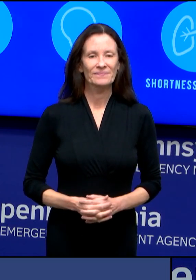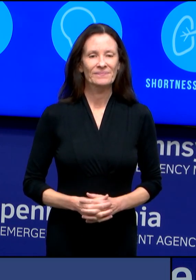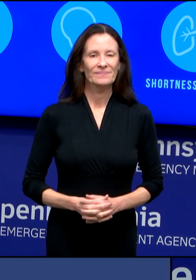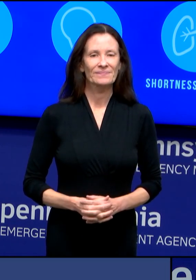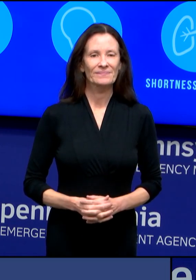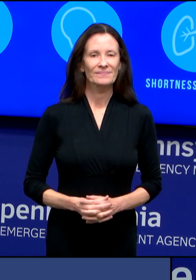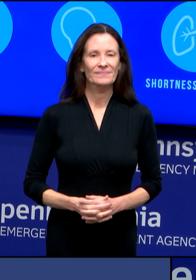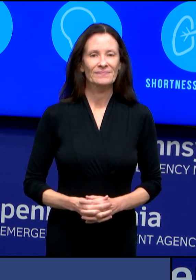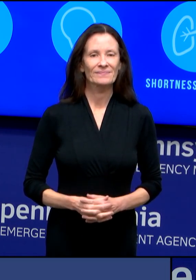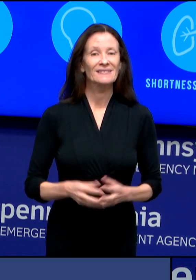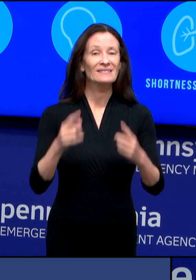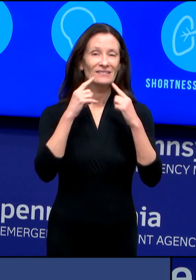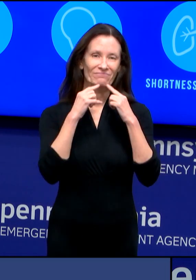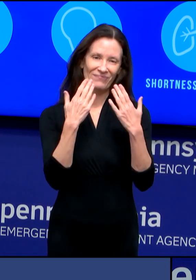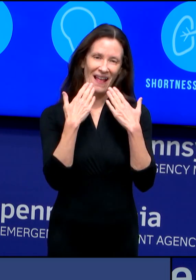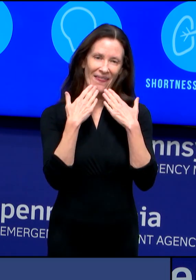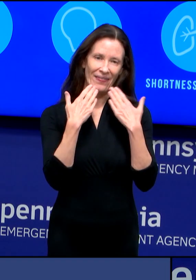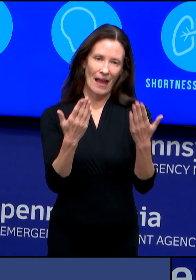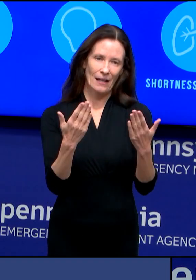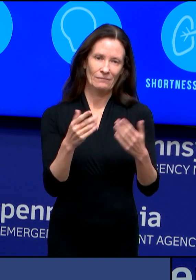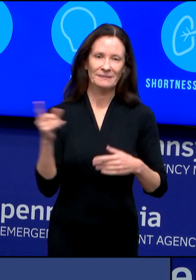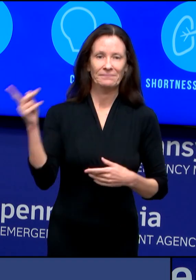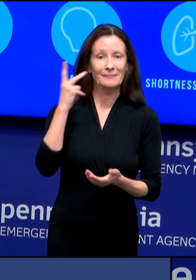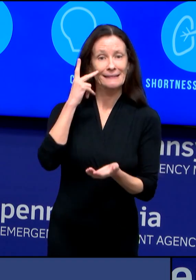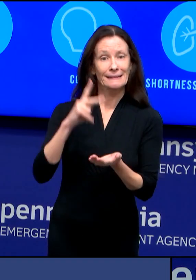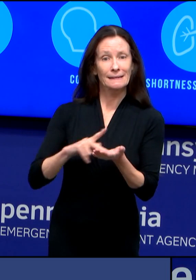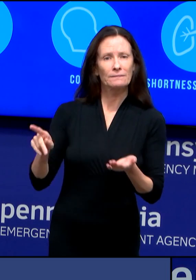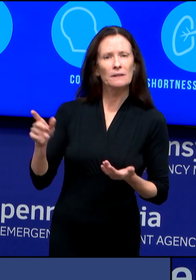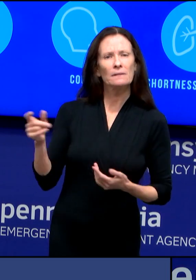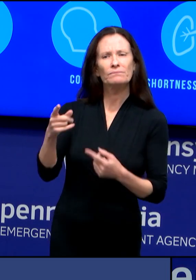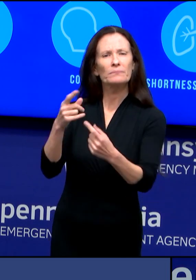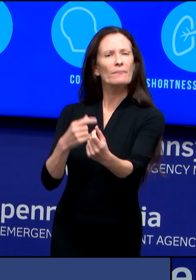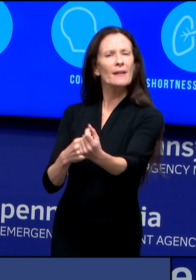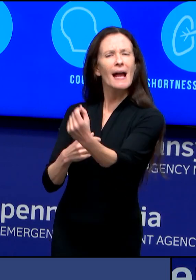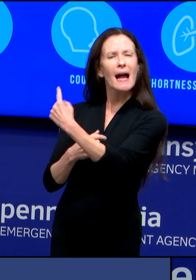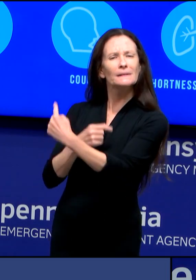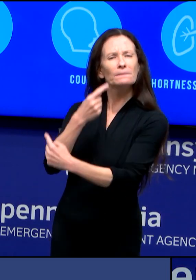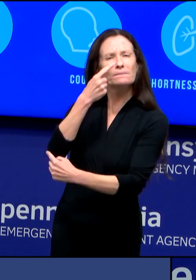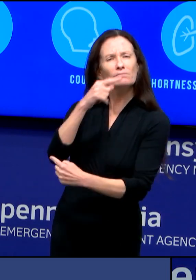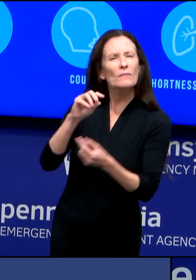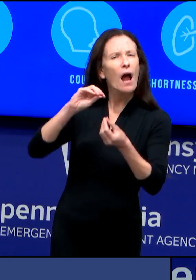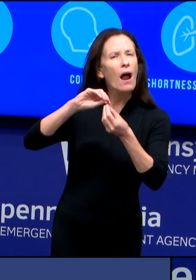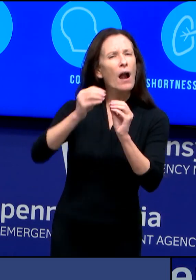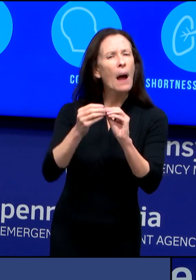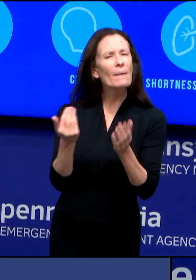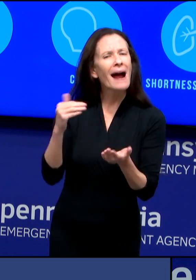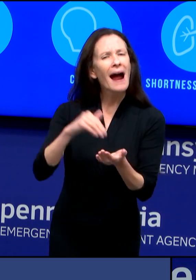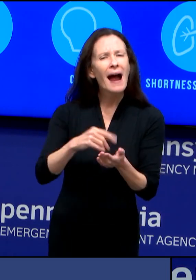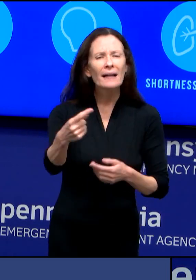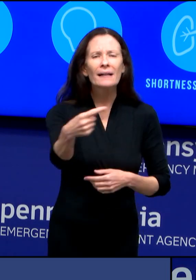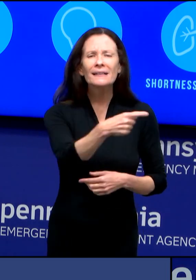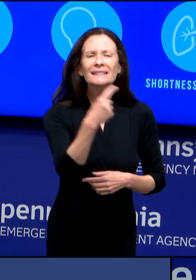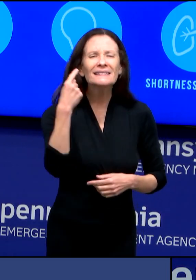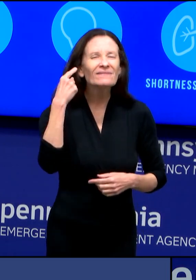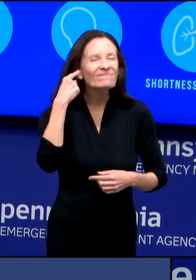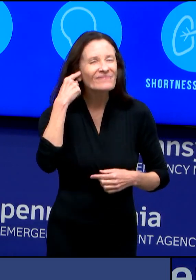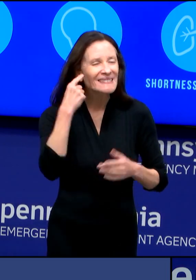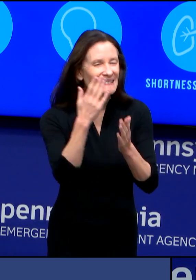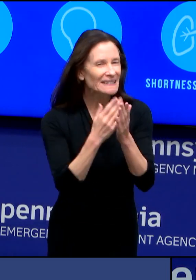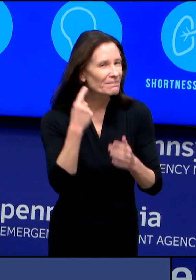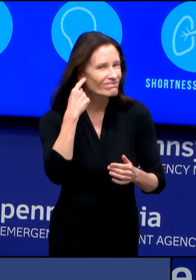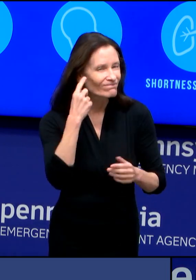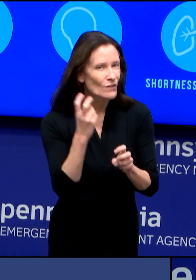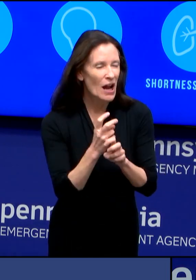Thank you, Secretary. Could you recap the numbers in the beginning of your message? We had some audio issues. I saw that.